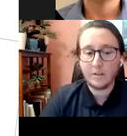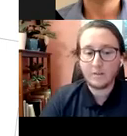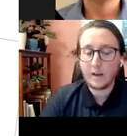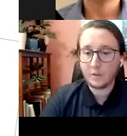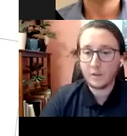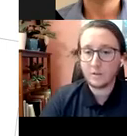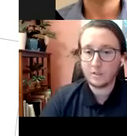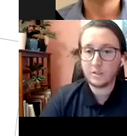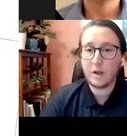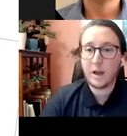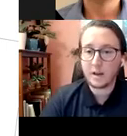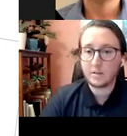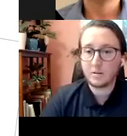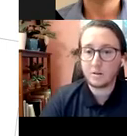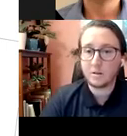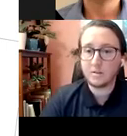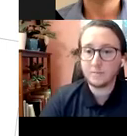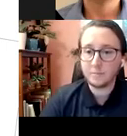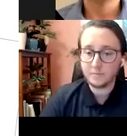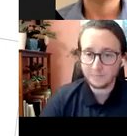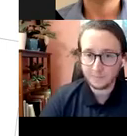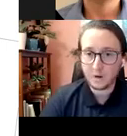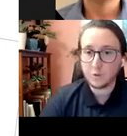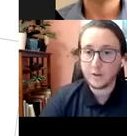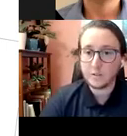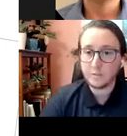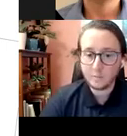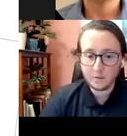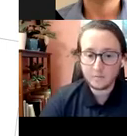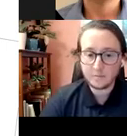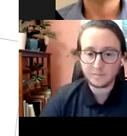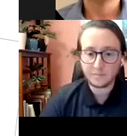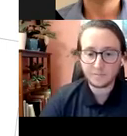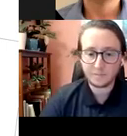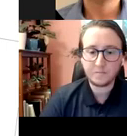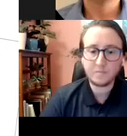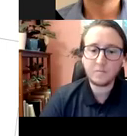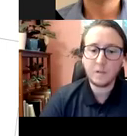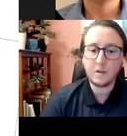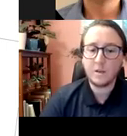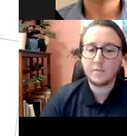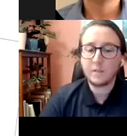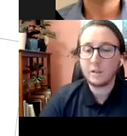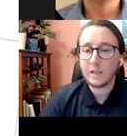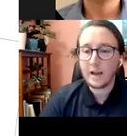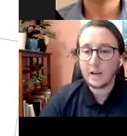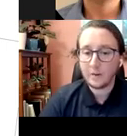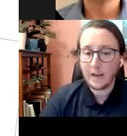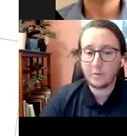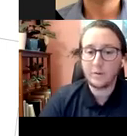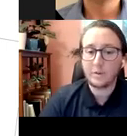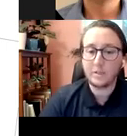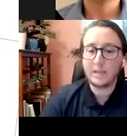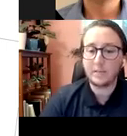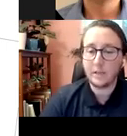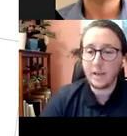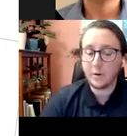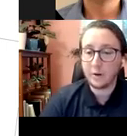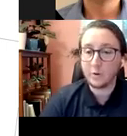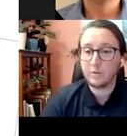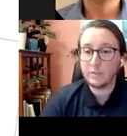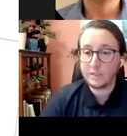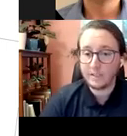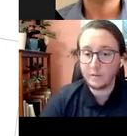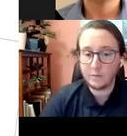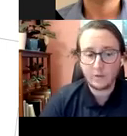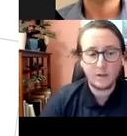power that the healthcare system has on trans people, the lack of accountability in the care that